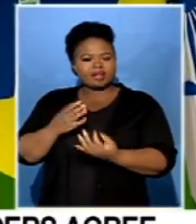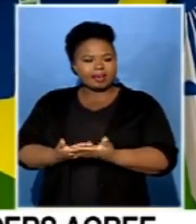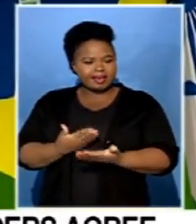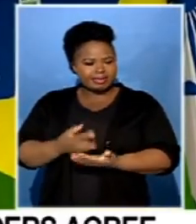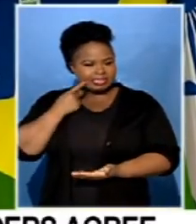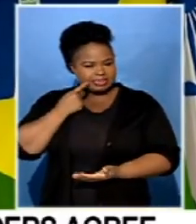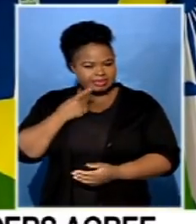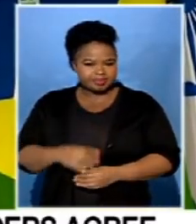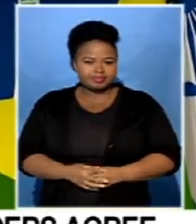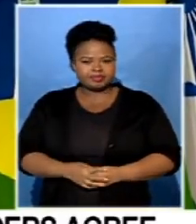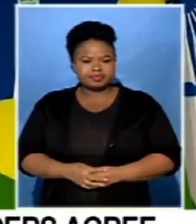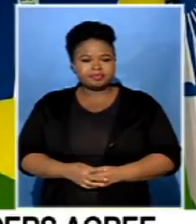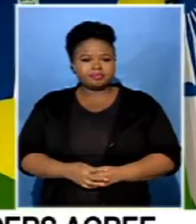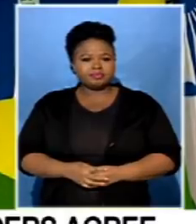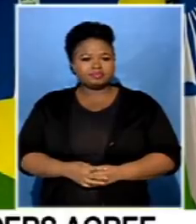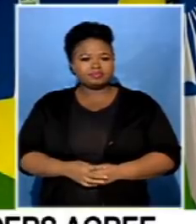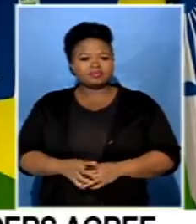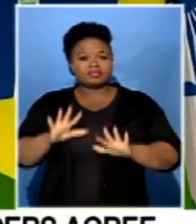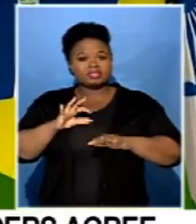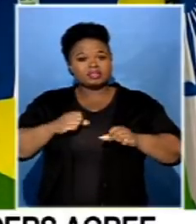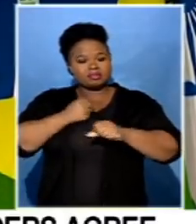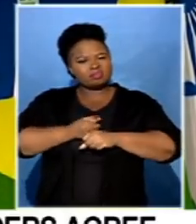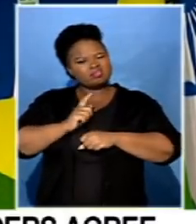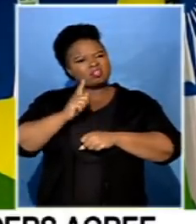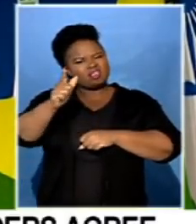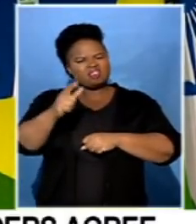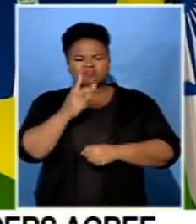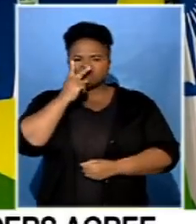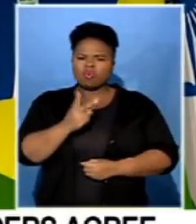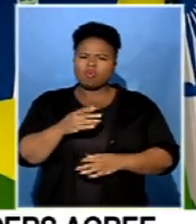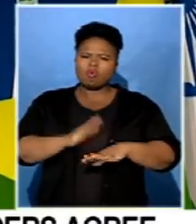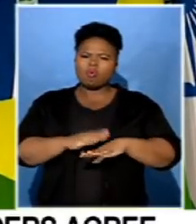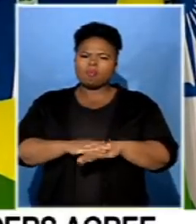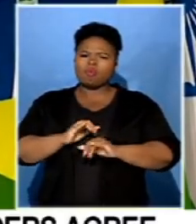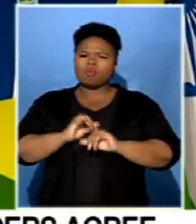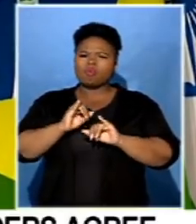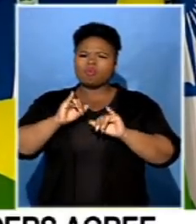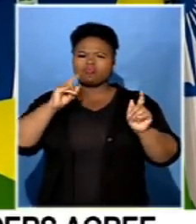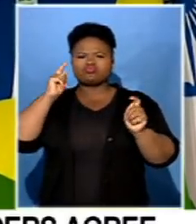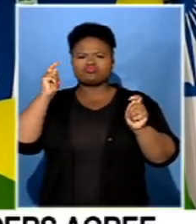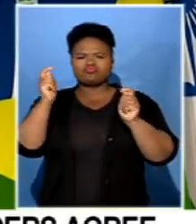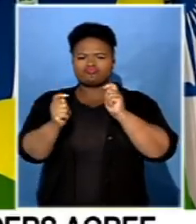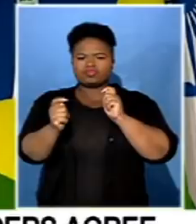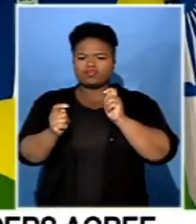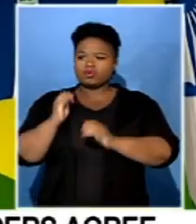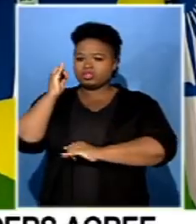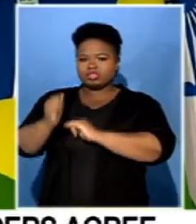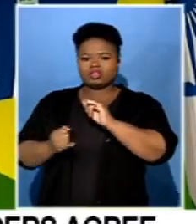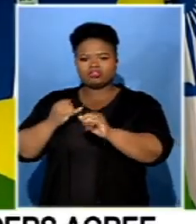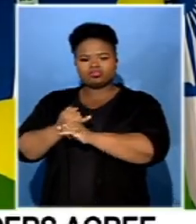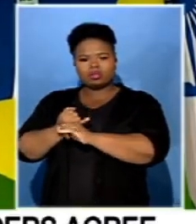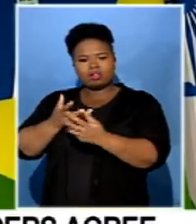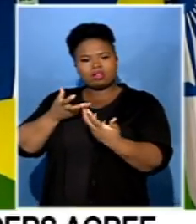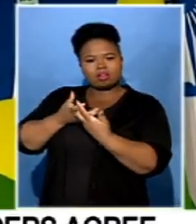The next decade will see faster changes in the international landscape and the international alignment